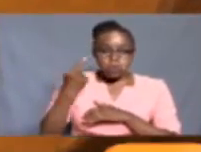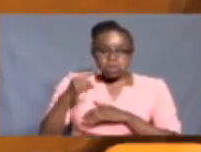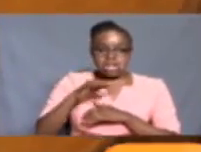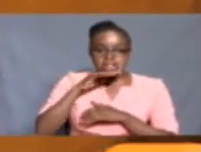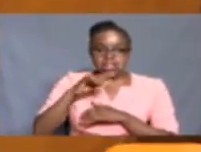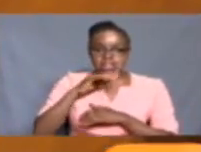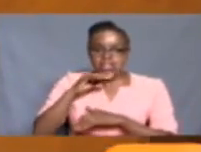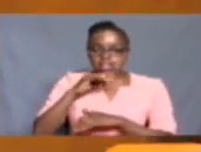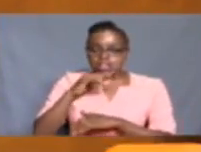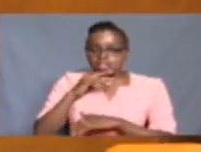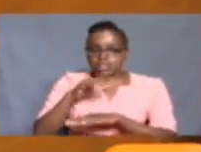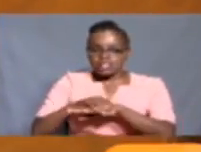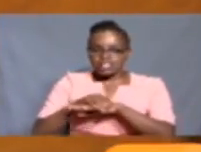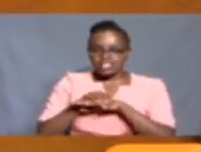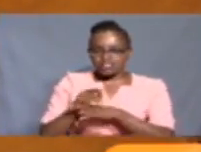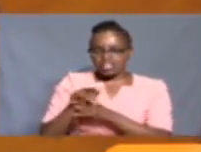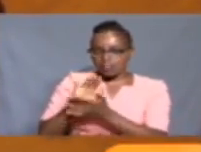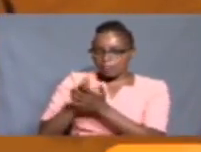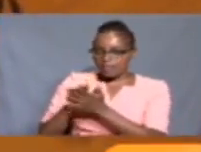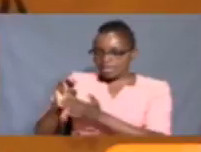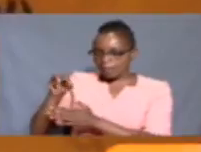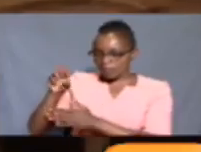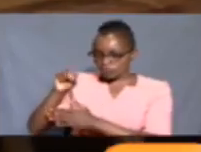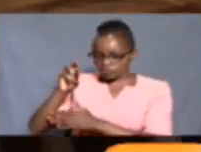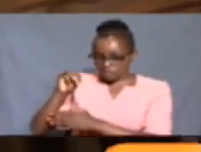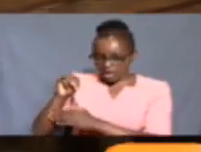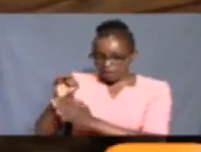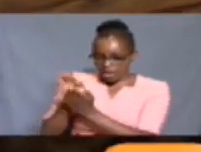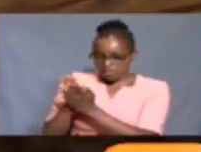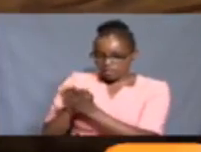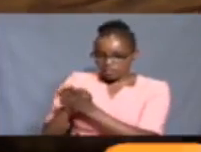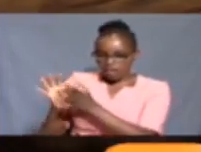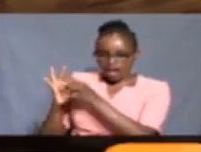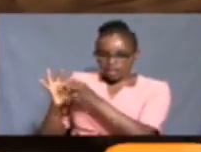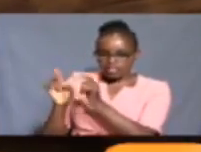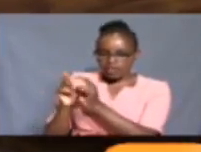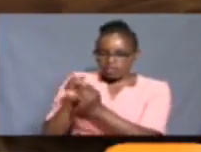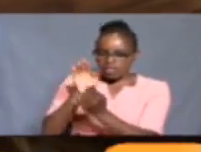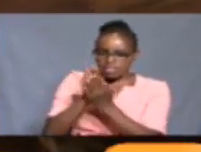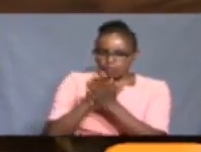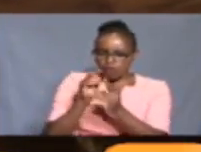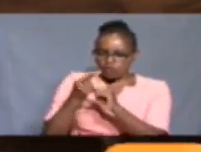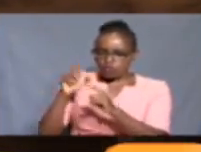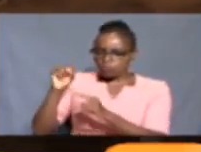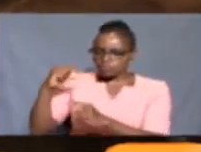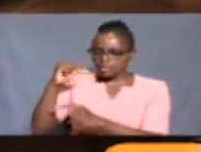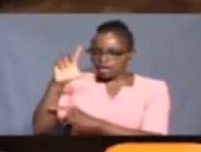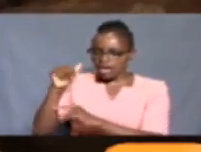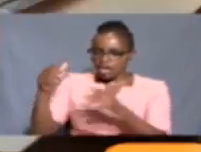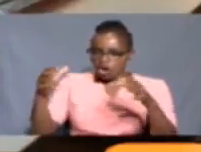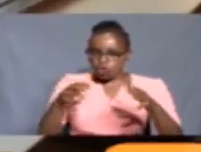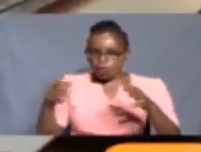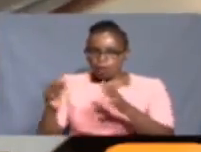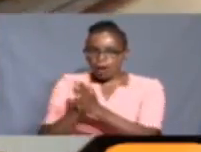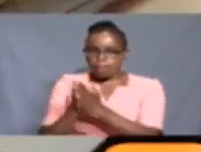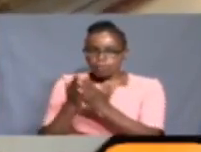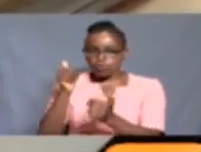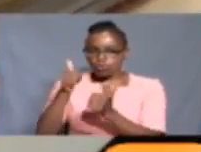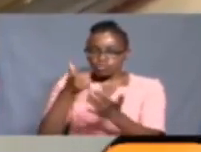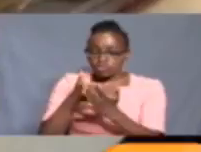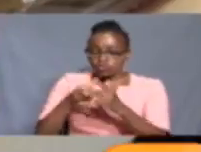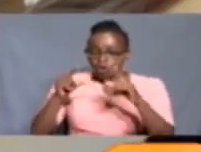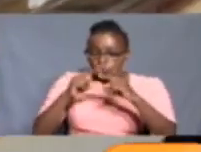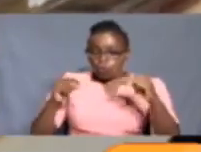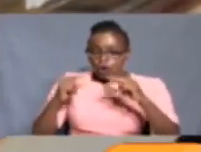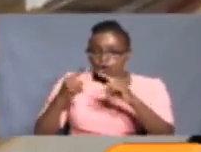The church, which was turned into a museum in 2006, houses artifacts from the Sagalla community, as well as books that include words from